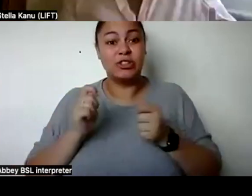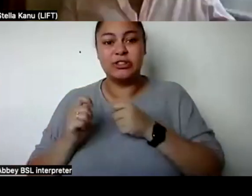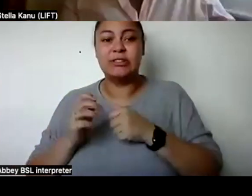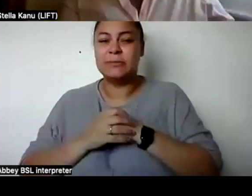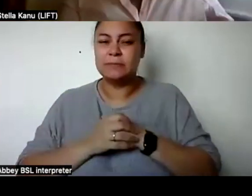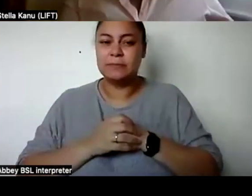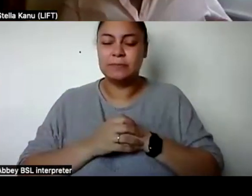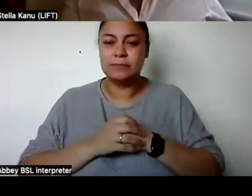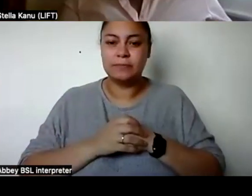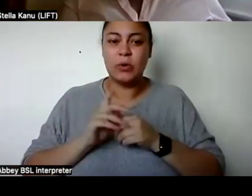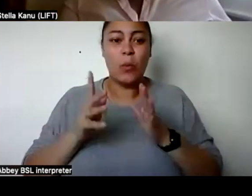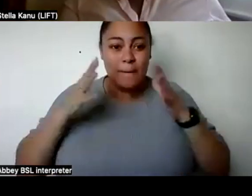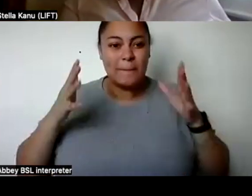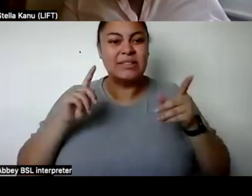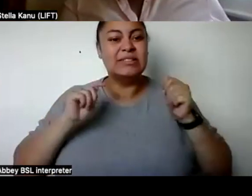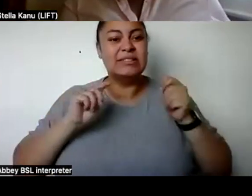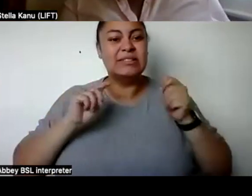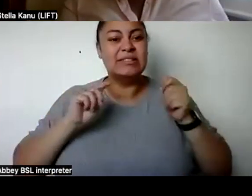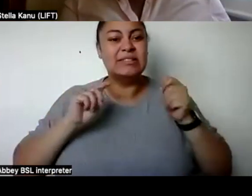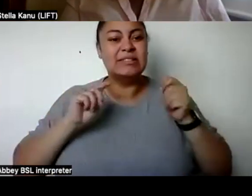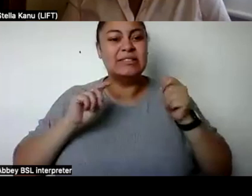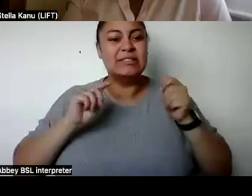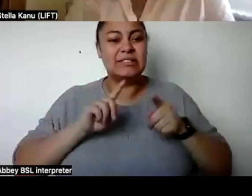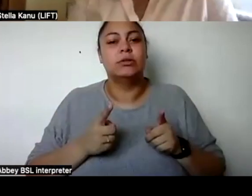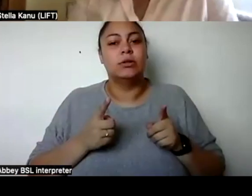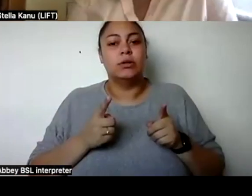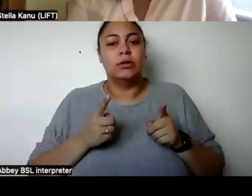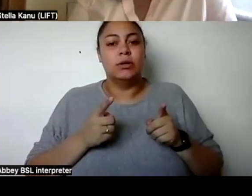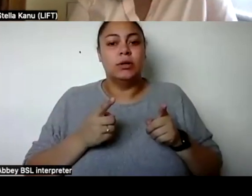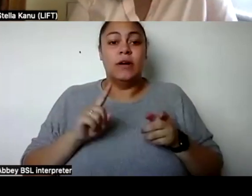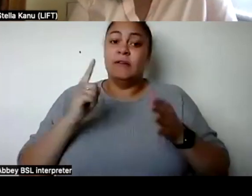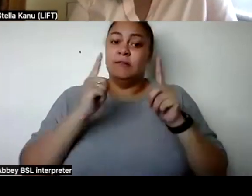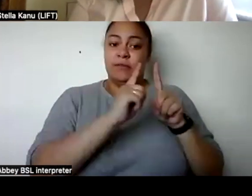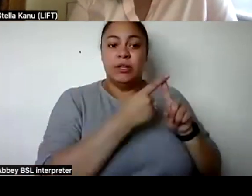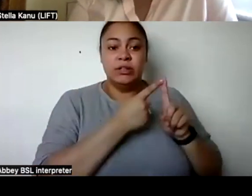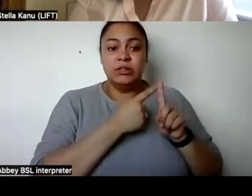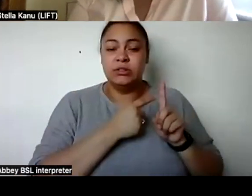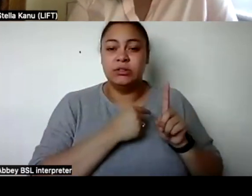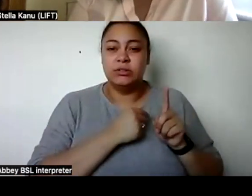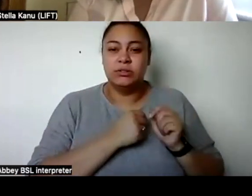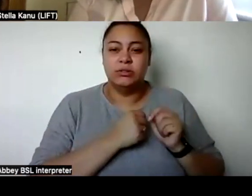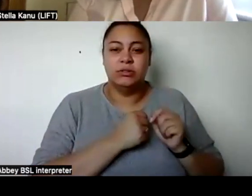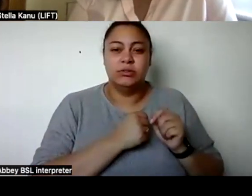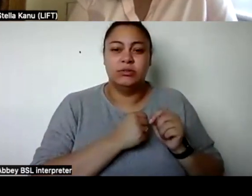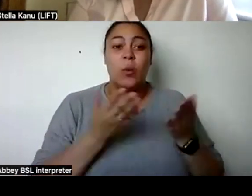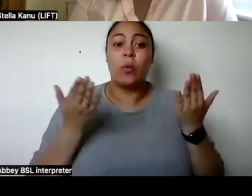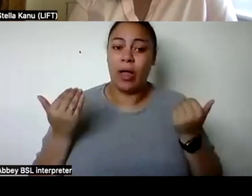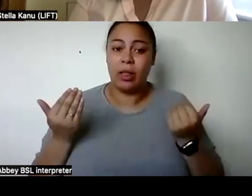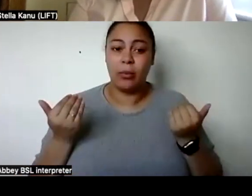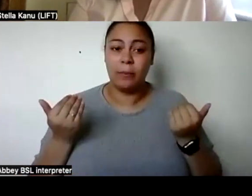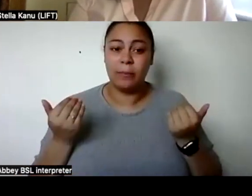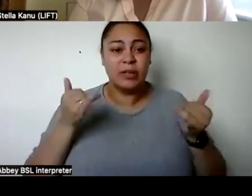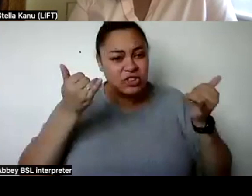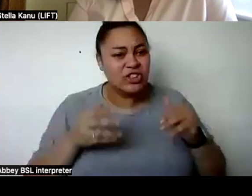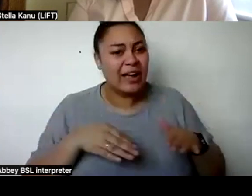me made a real difference to them. The first is, to welcome and check in. So, you